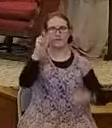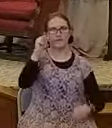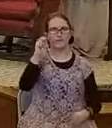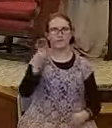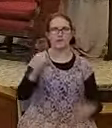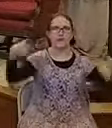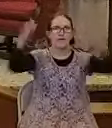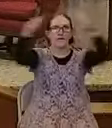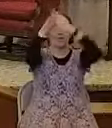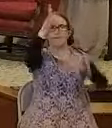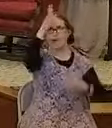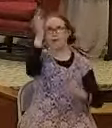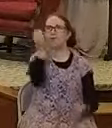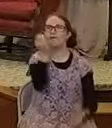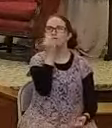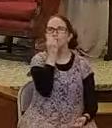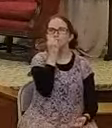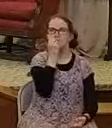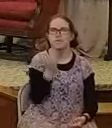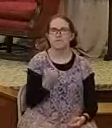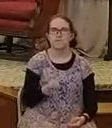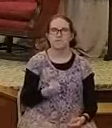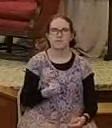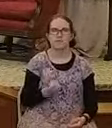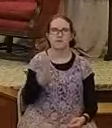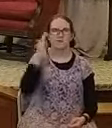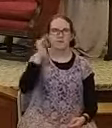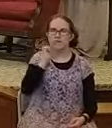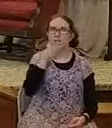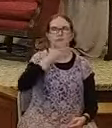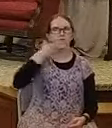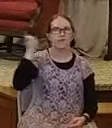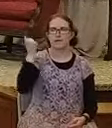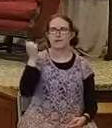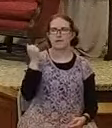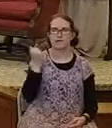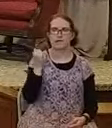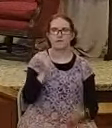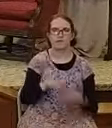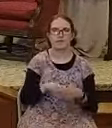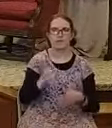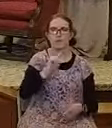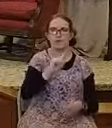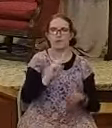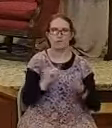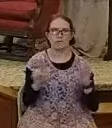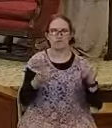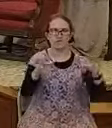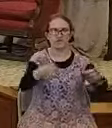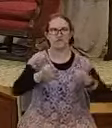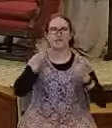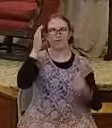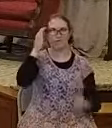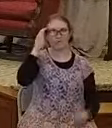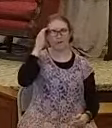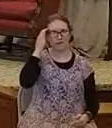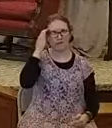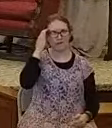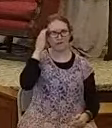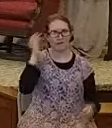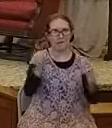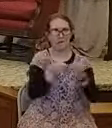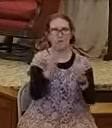your heavenly Father feedeth them. Yeah. Are ye not much better than they? Which of you, by taking thought, can add